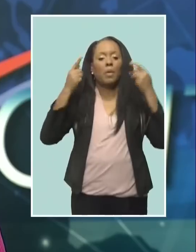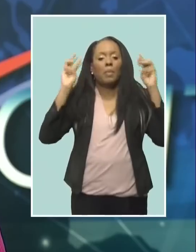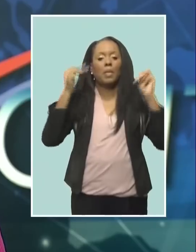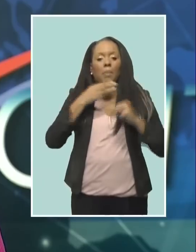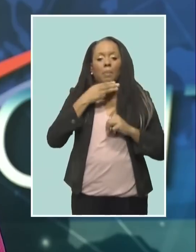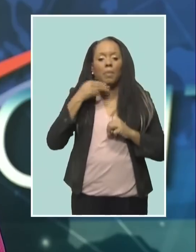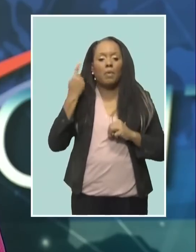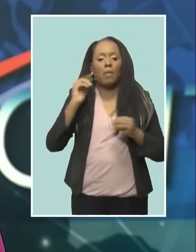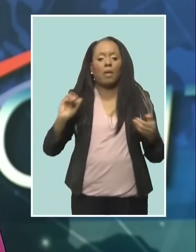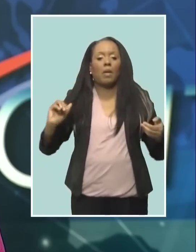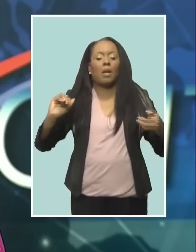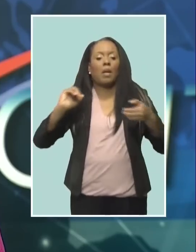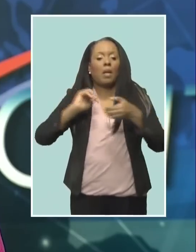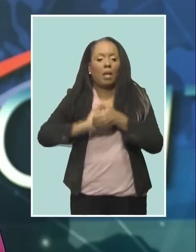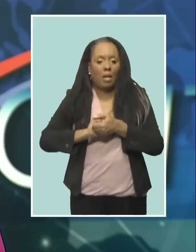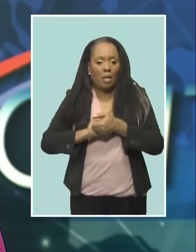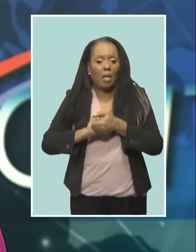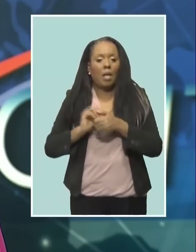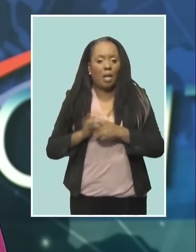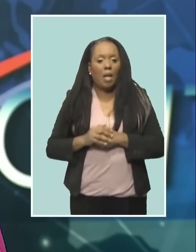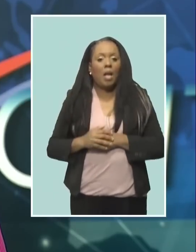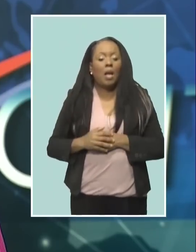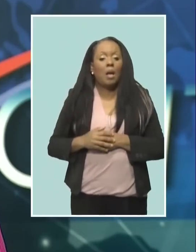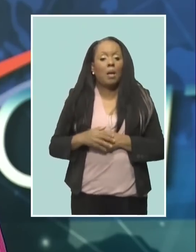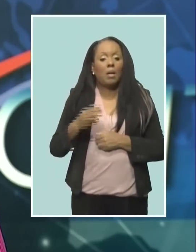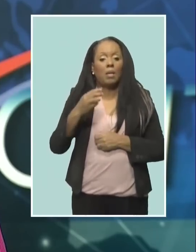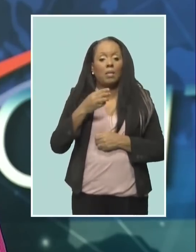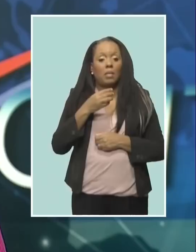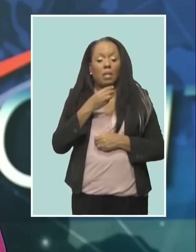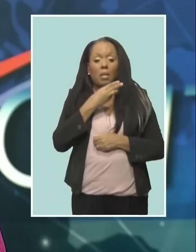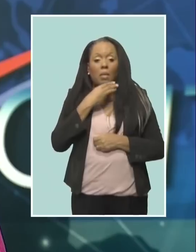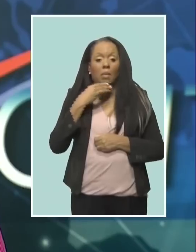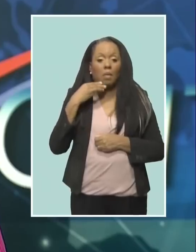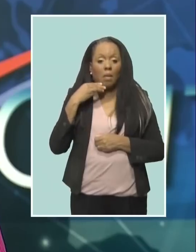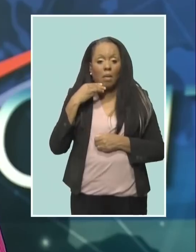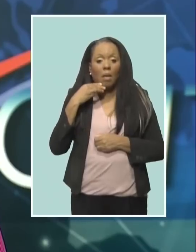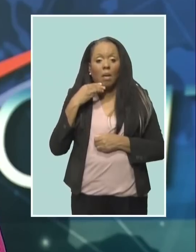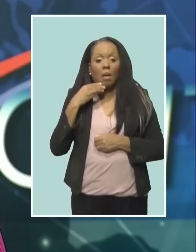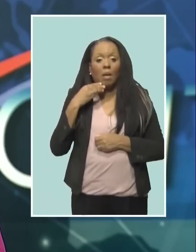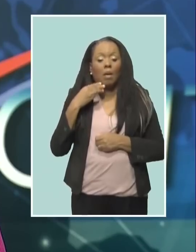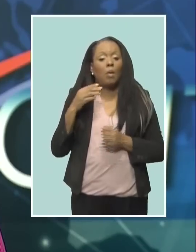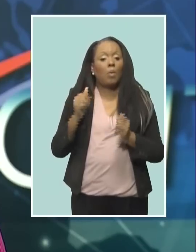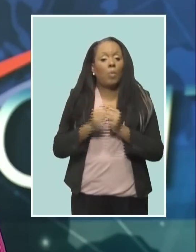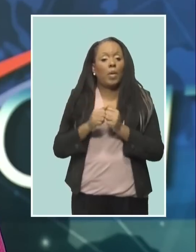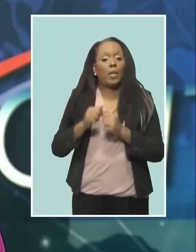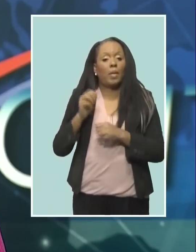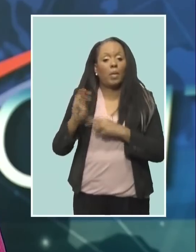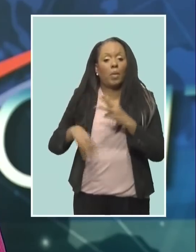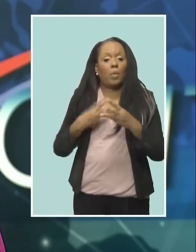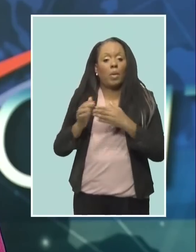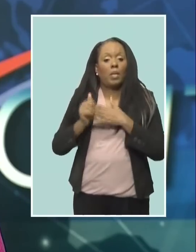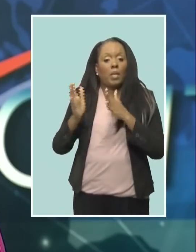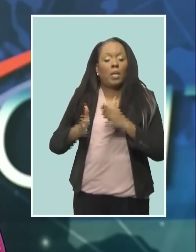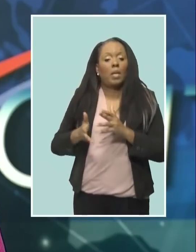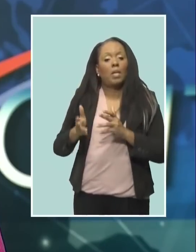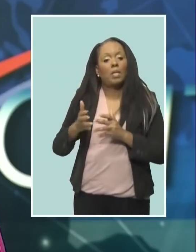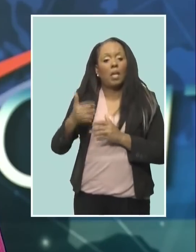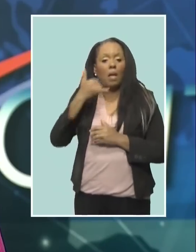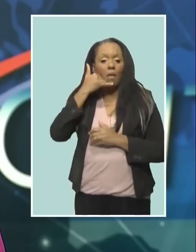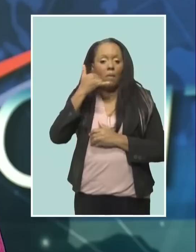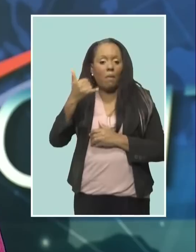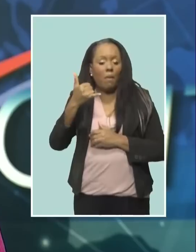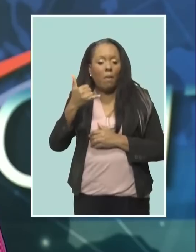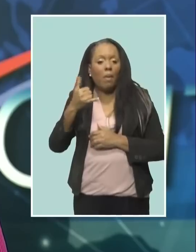before her last trip abroad next week. Ms. Motley was among several world leaders Ms. Harris held telephone conversations with